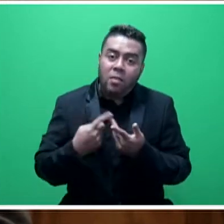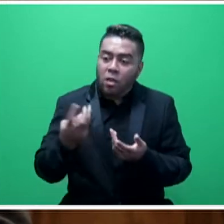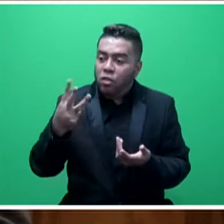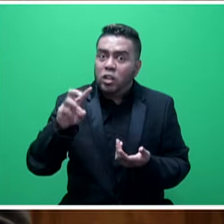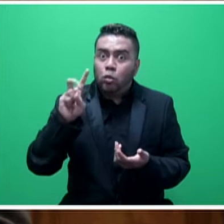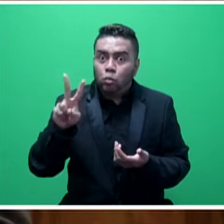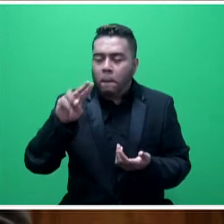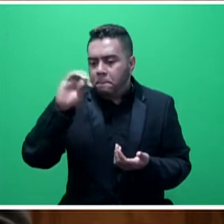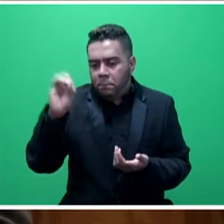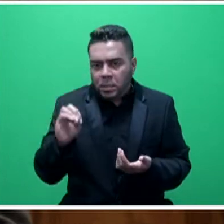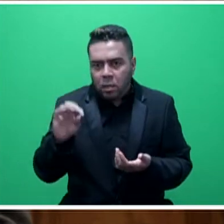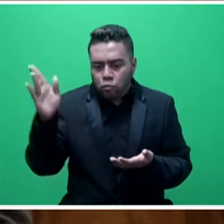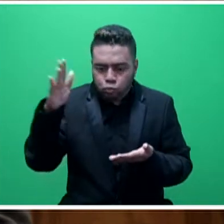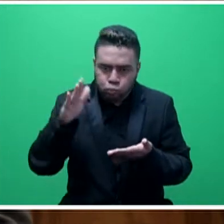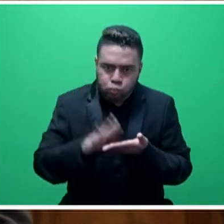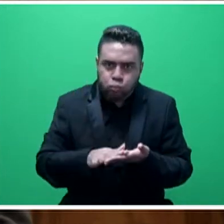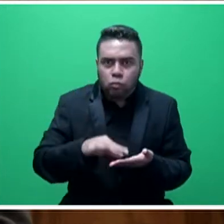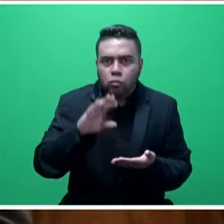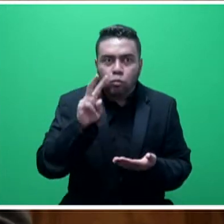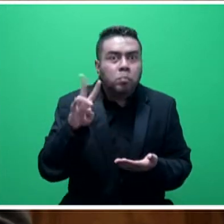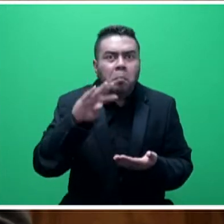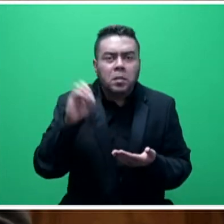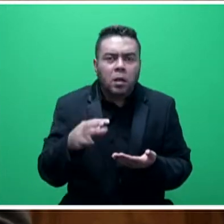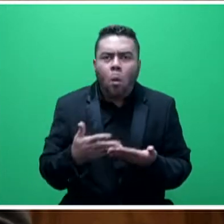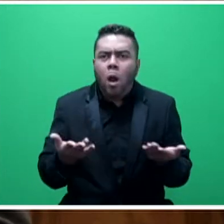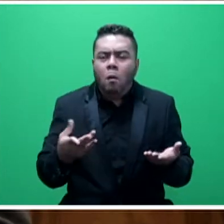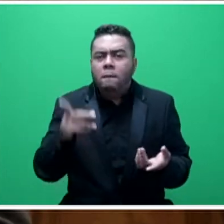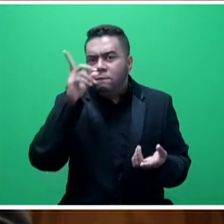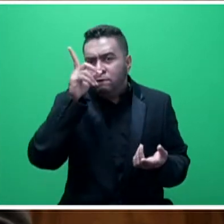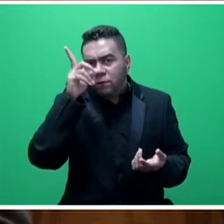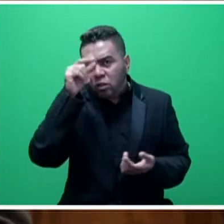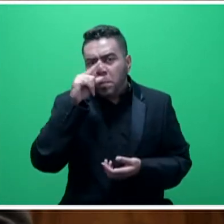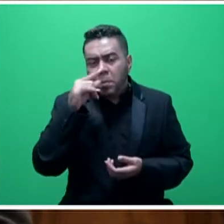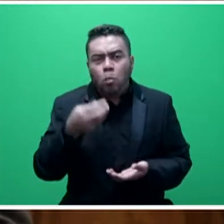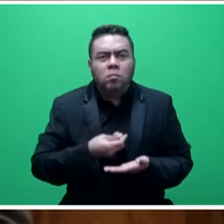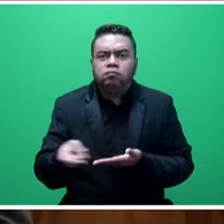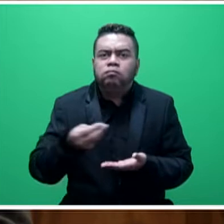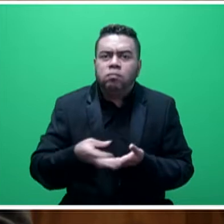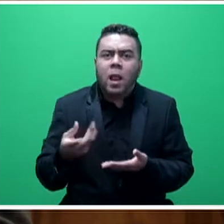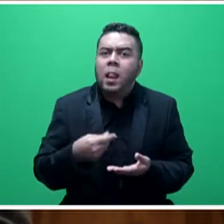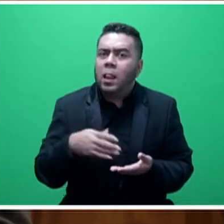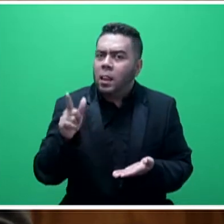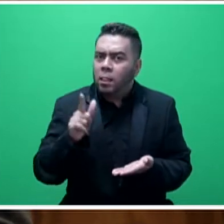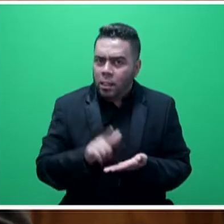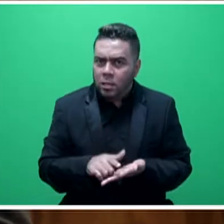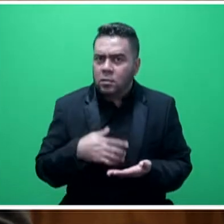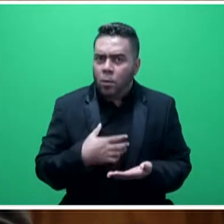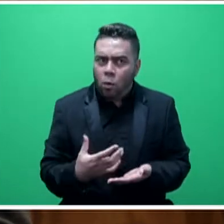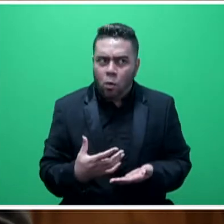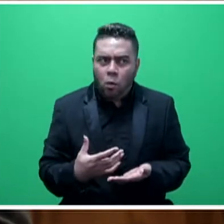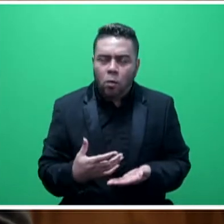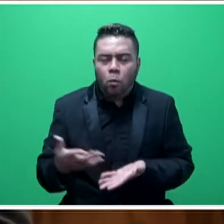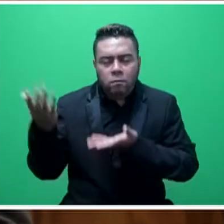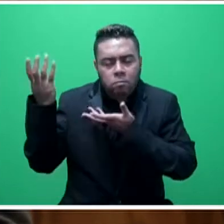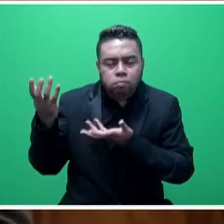15%. What this means, Mr. Speaker said, that Fijians will now spend less on 1,600 items, directly reducing the burden on